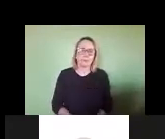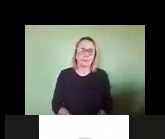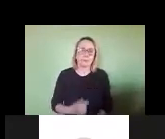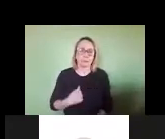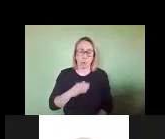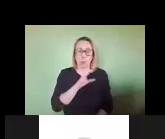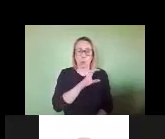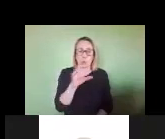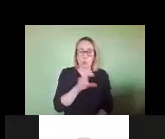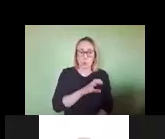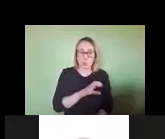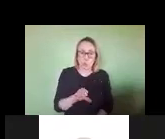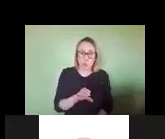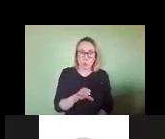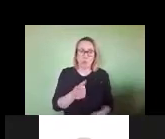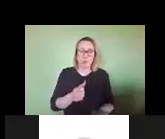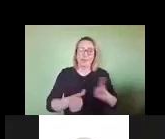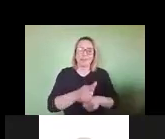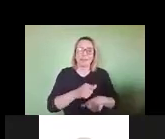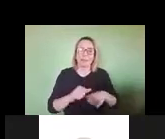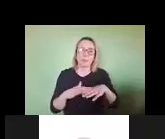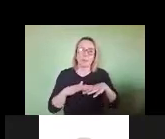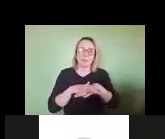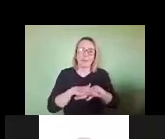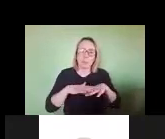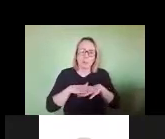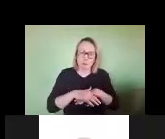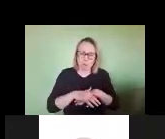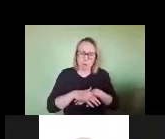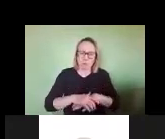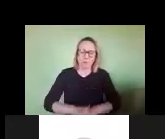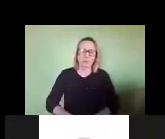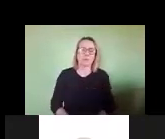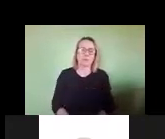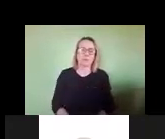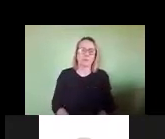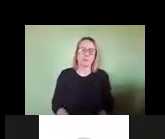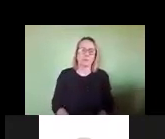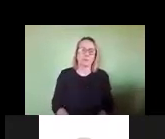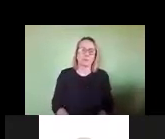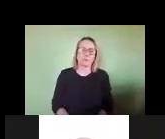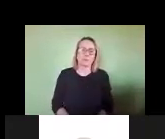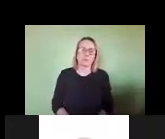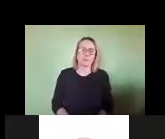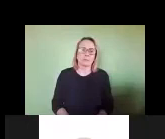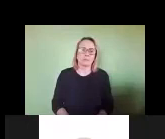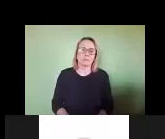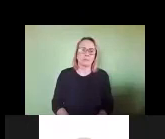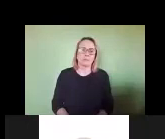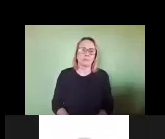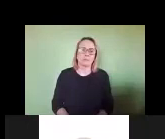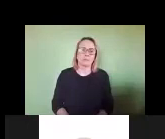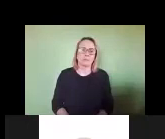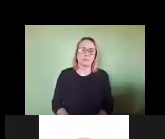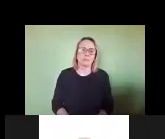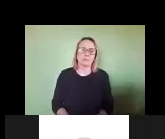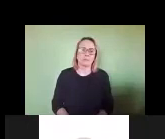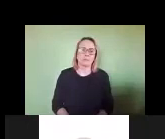go and joined Neighbourhood Network. Got to